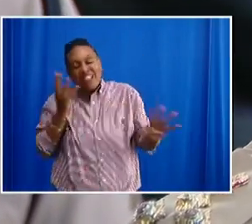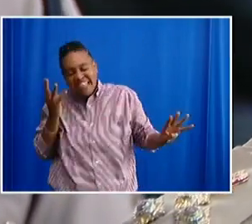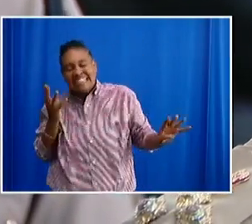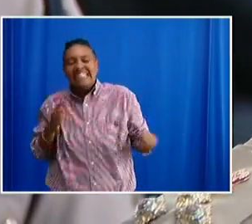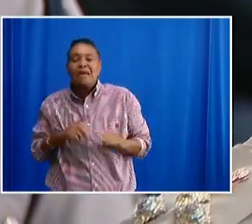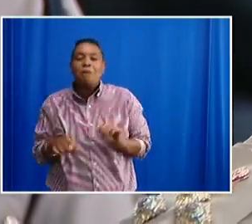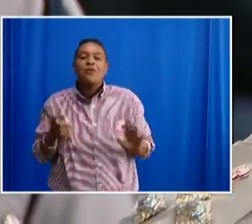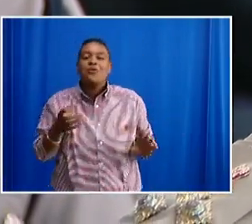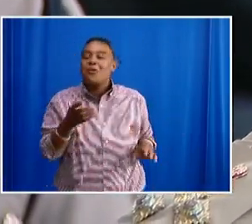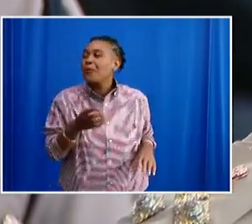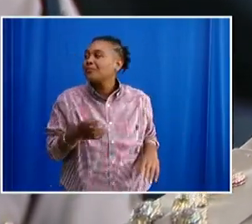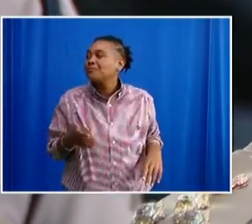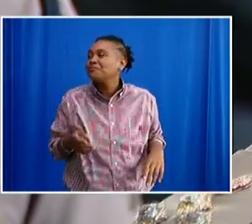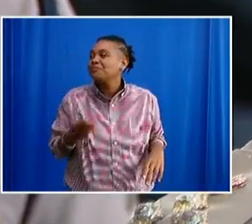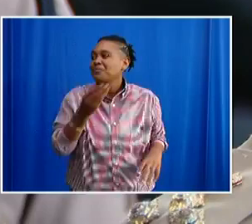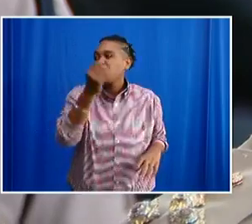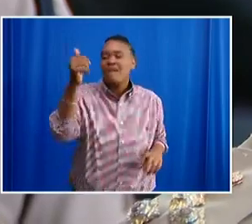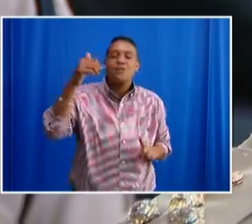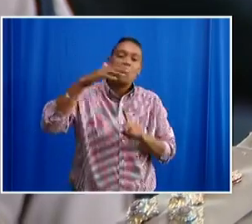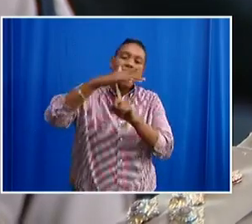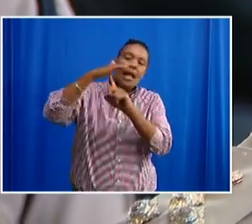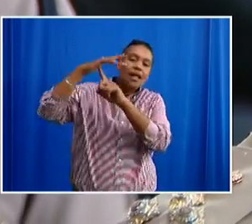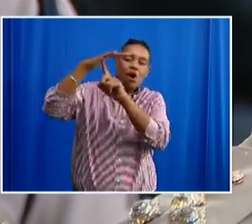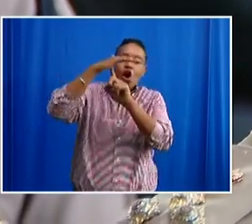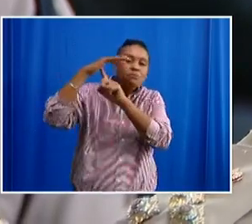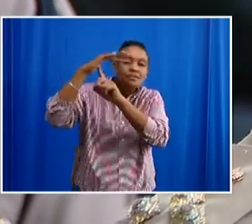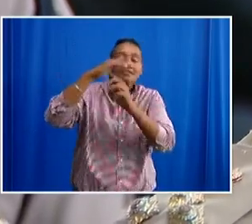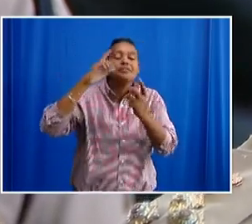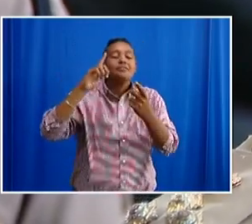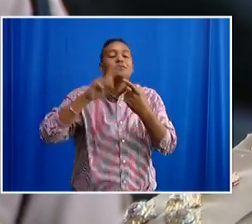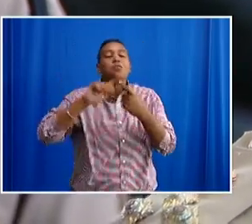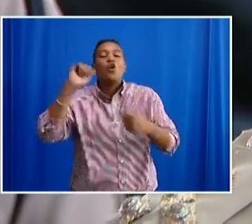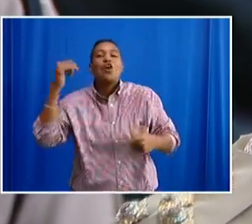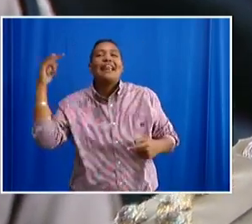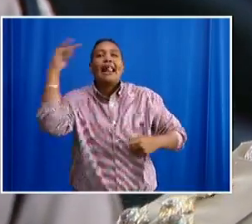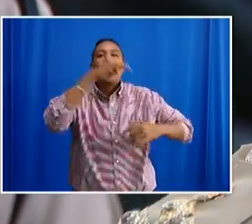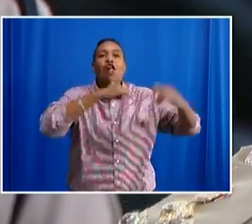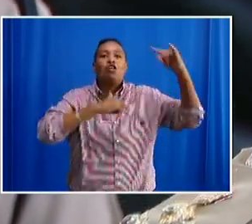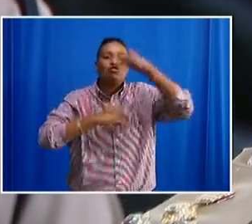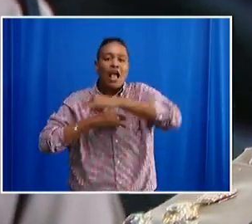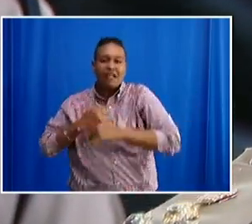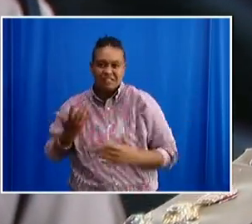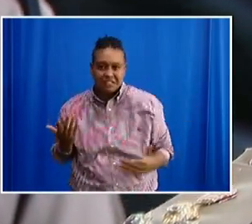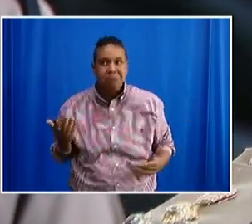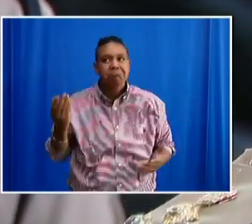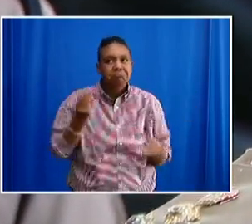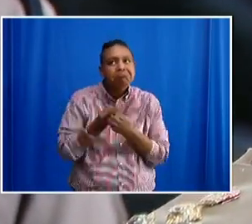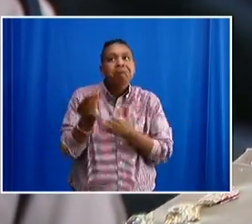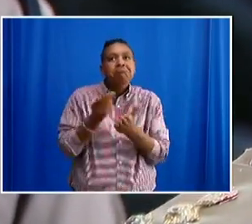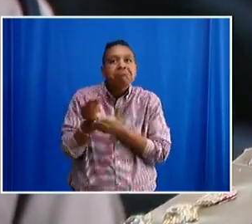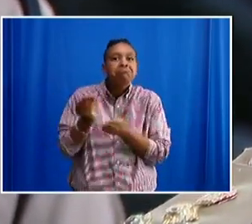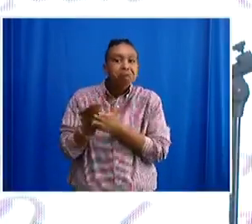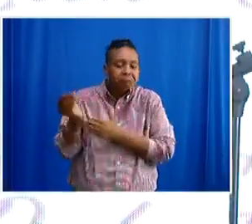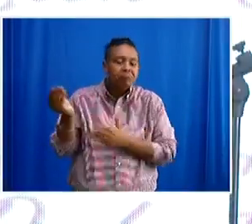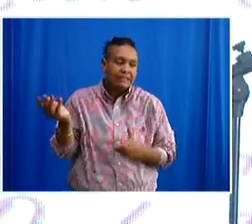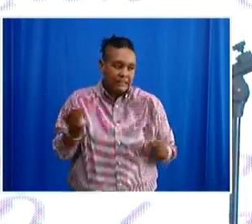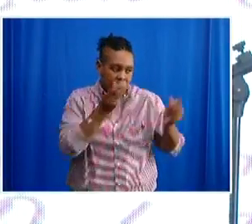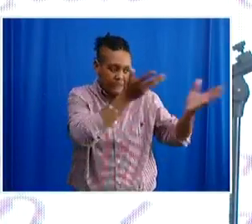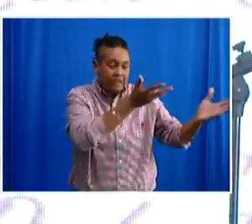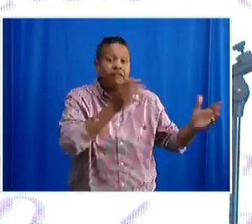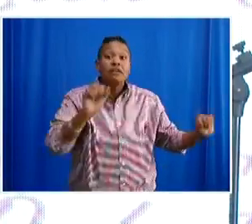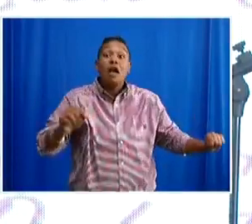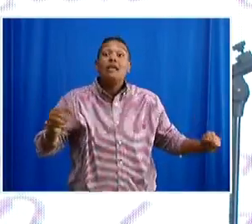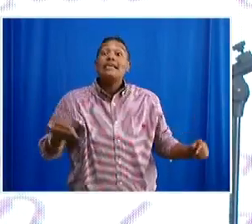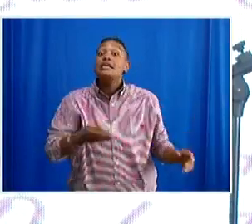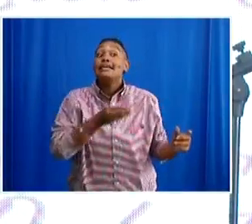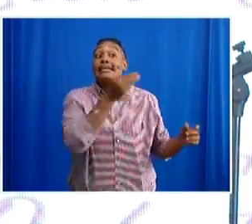A couple of Bell helicopters and other aircraft that can be extremely useful in the event